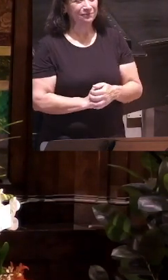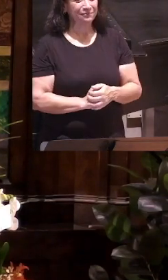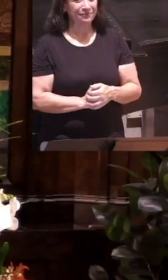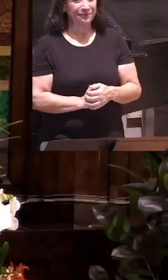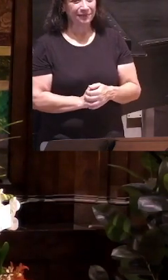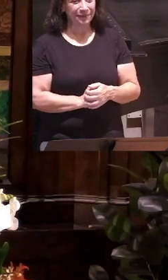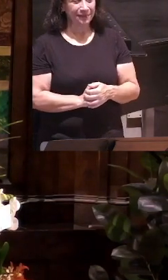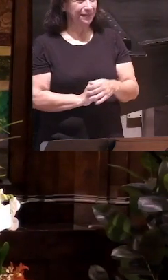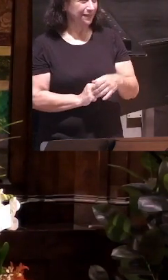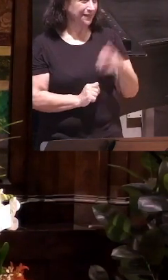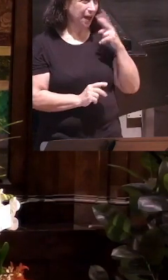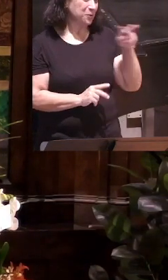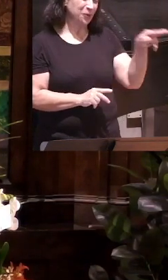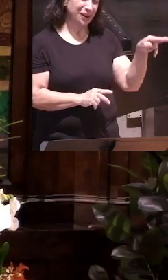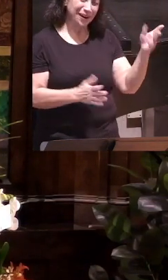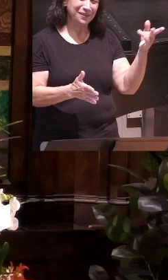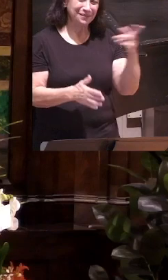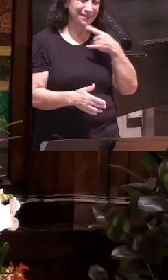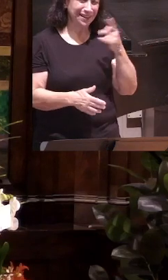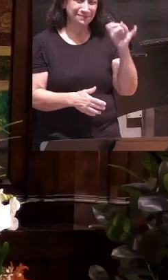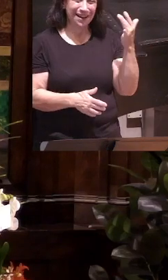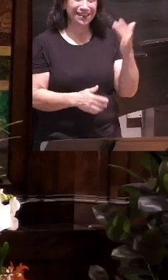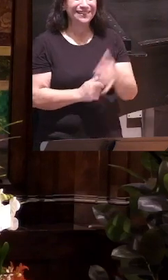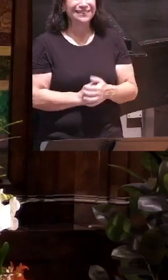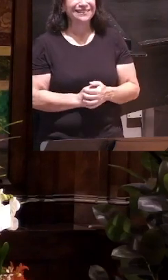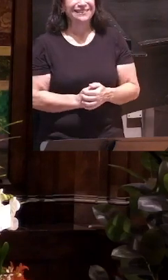I was looking at her.